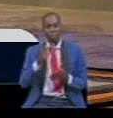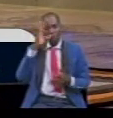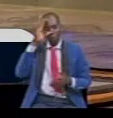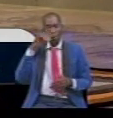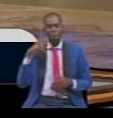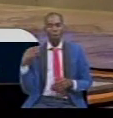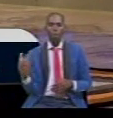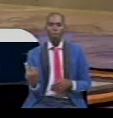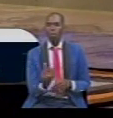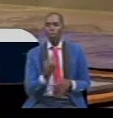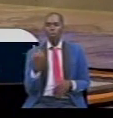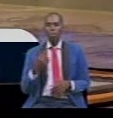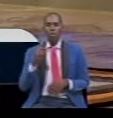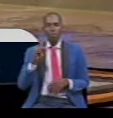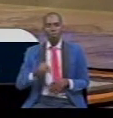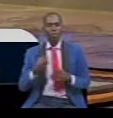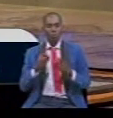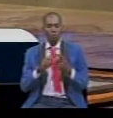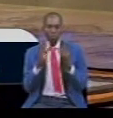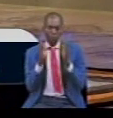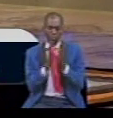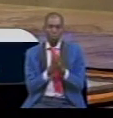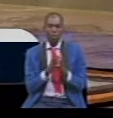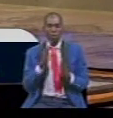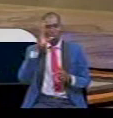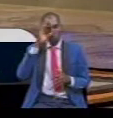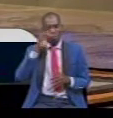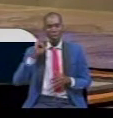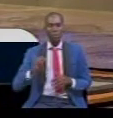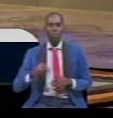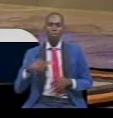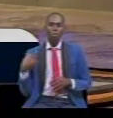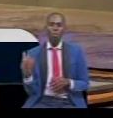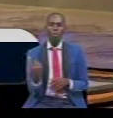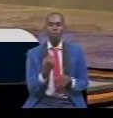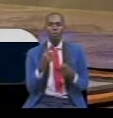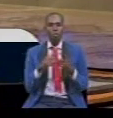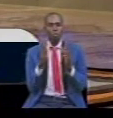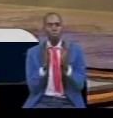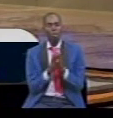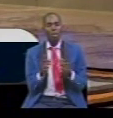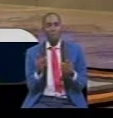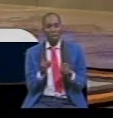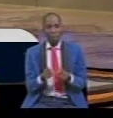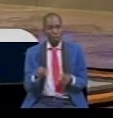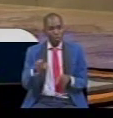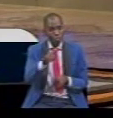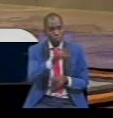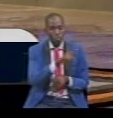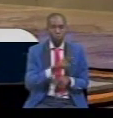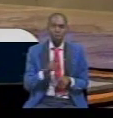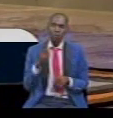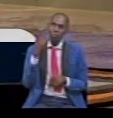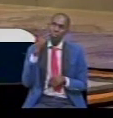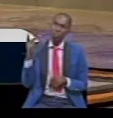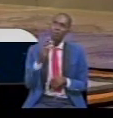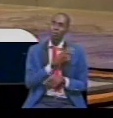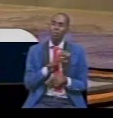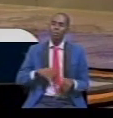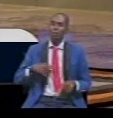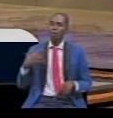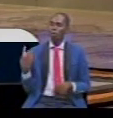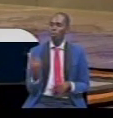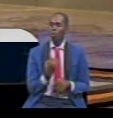he did. Always to pray like they saw him always praying, and not